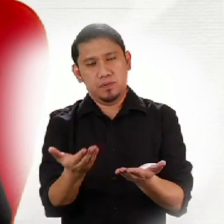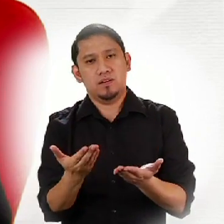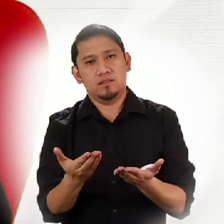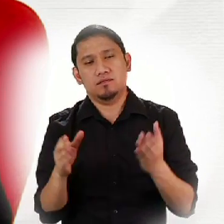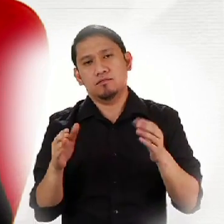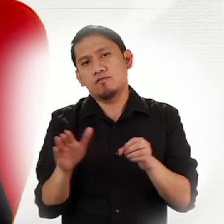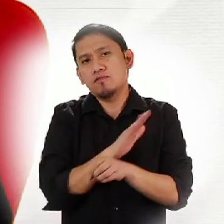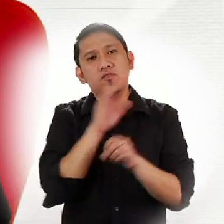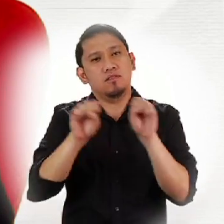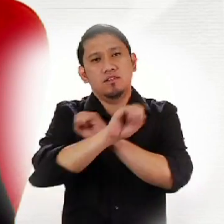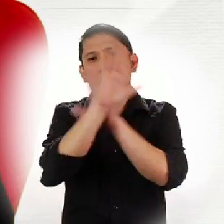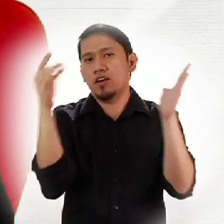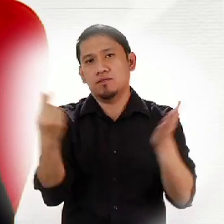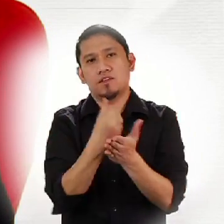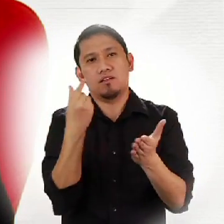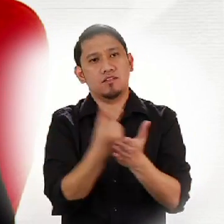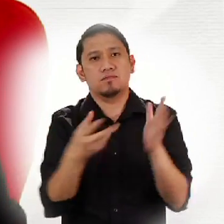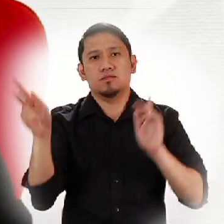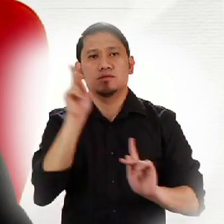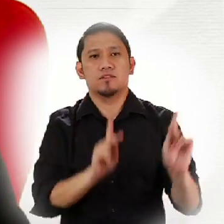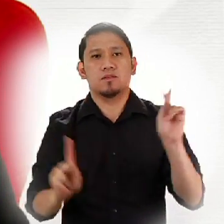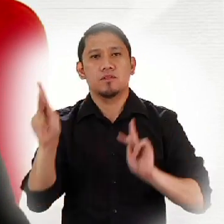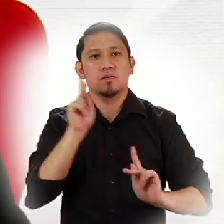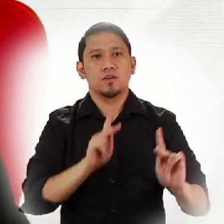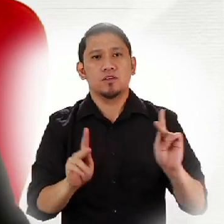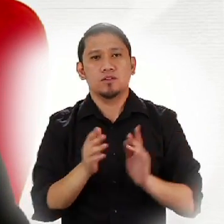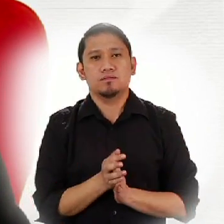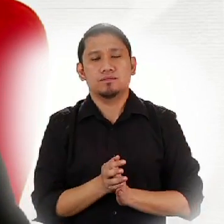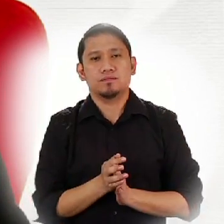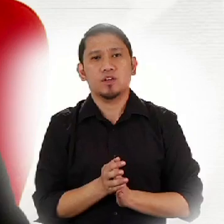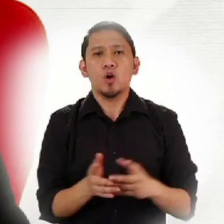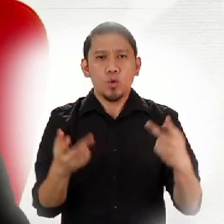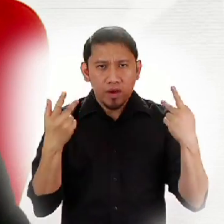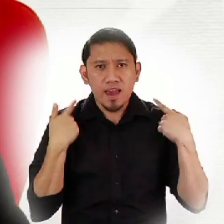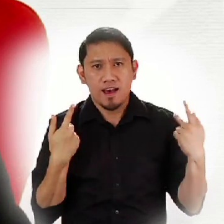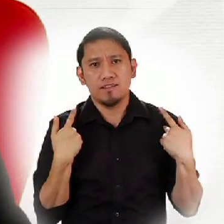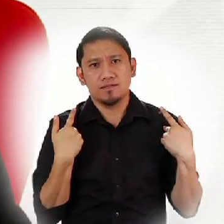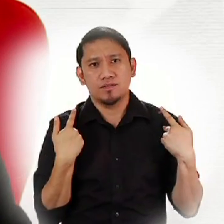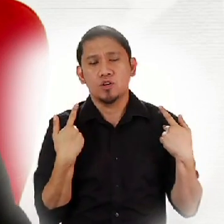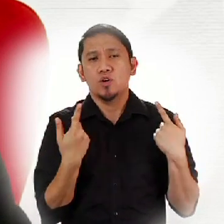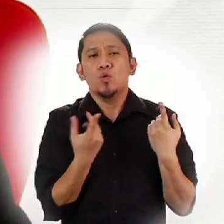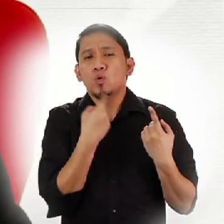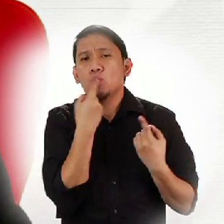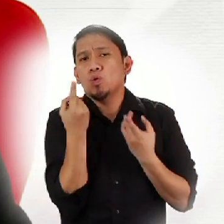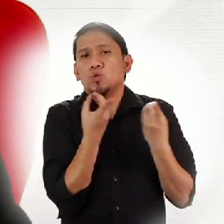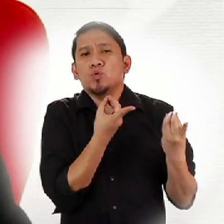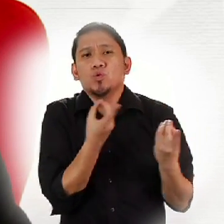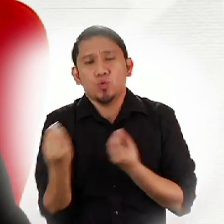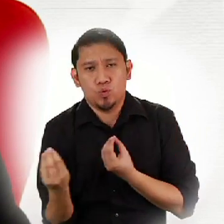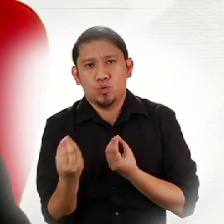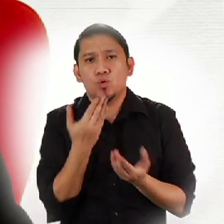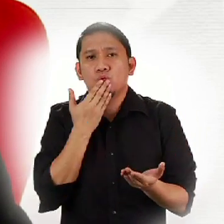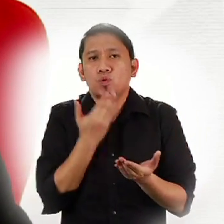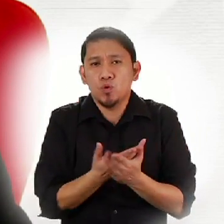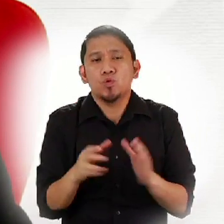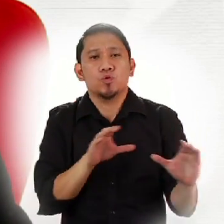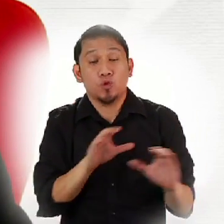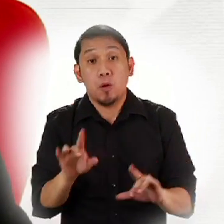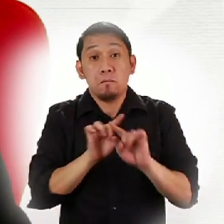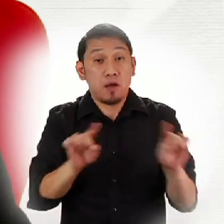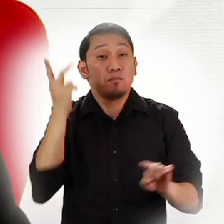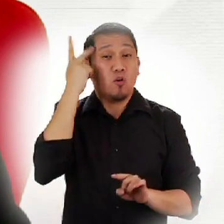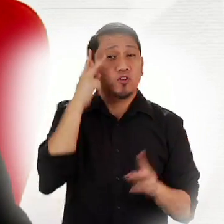of the gospel to the people. We have here someone who does good deeds, but is very